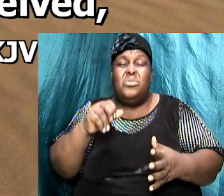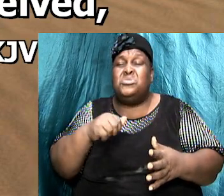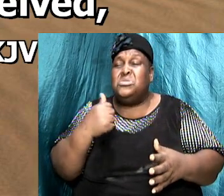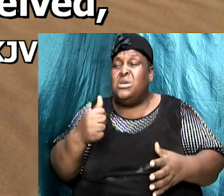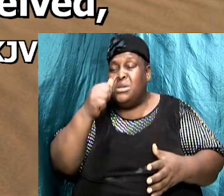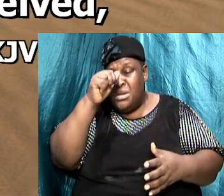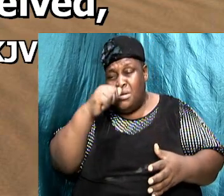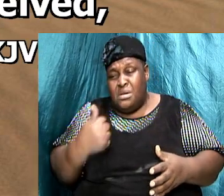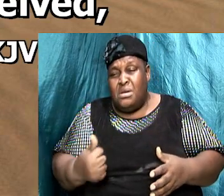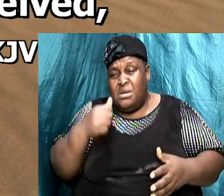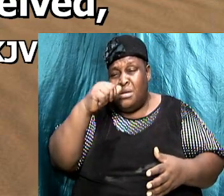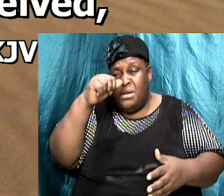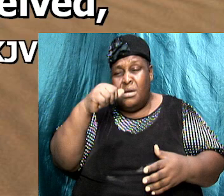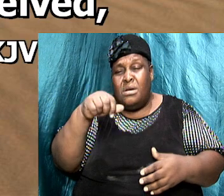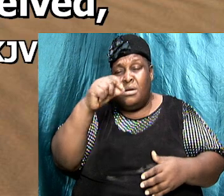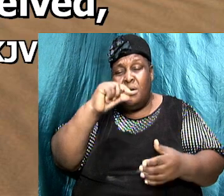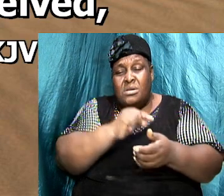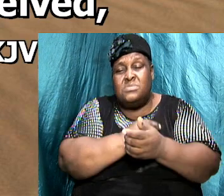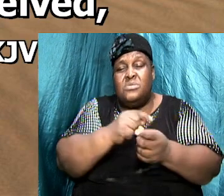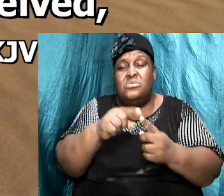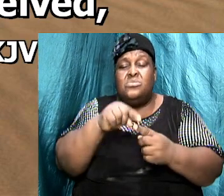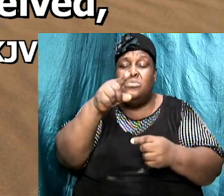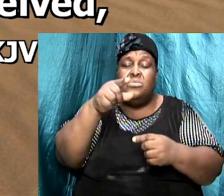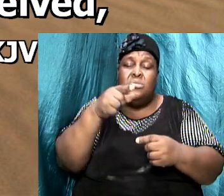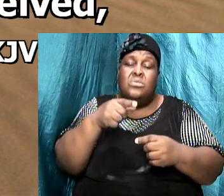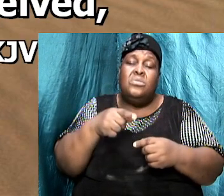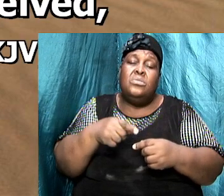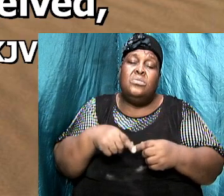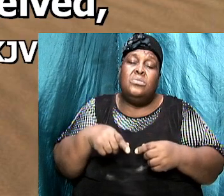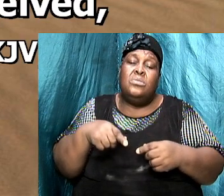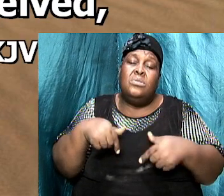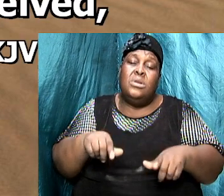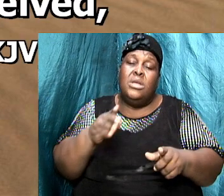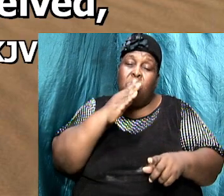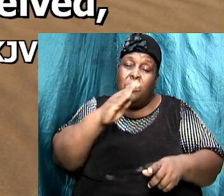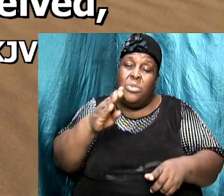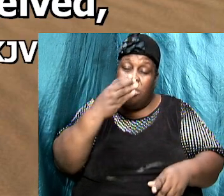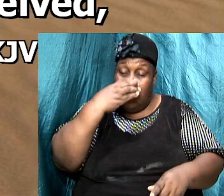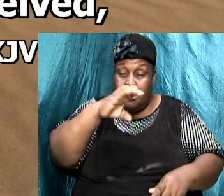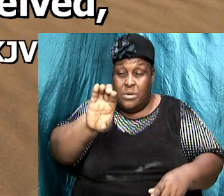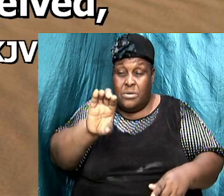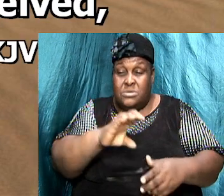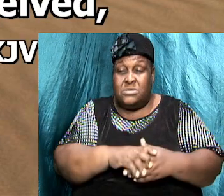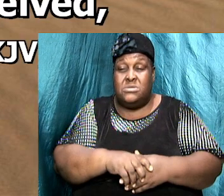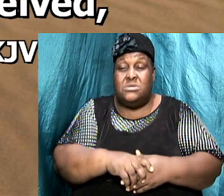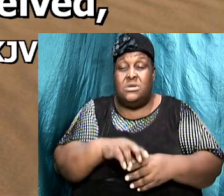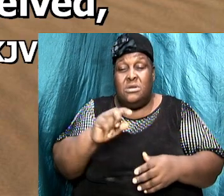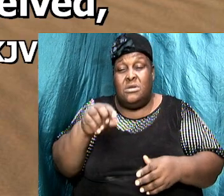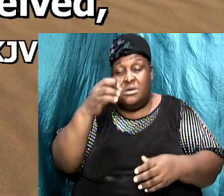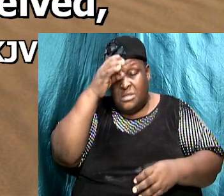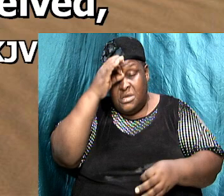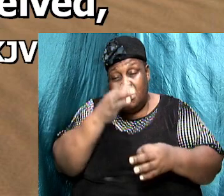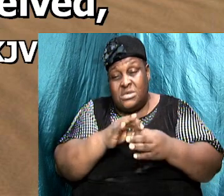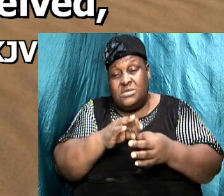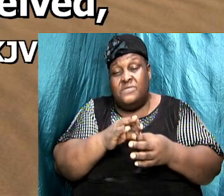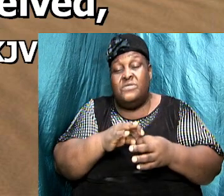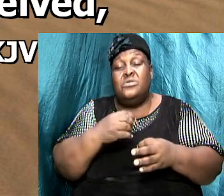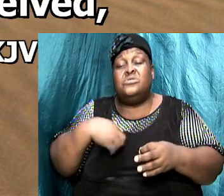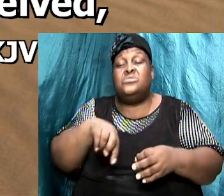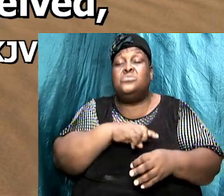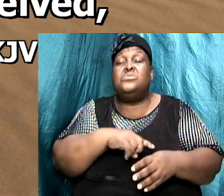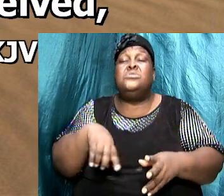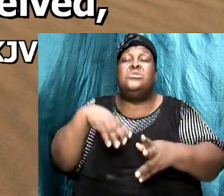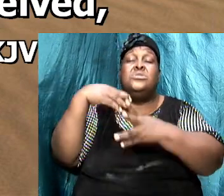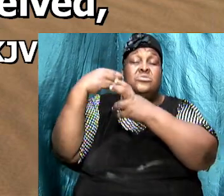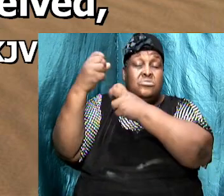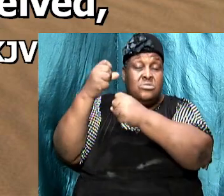that he have received, let him be accursed. This faith that is entrusted to us